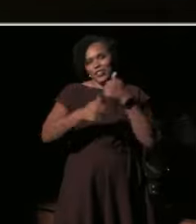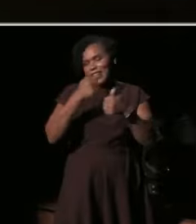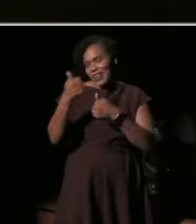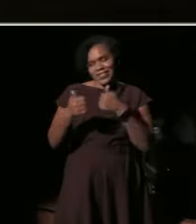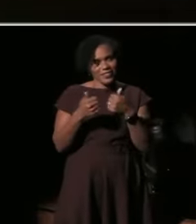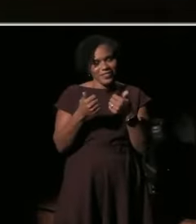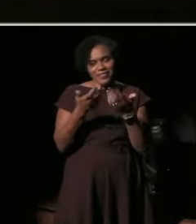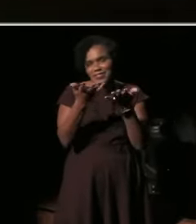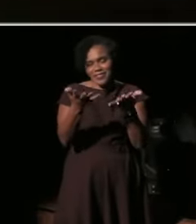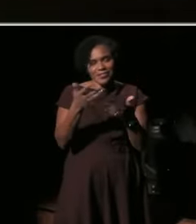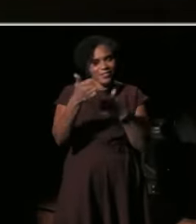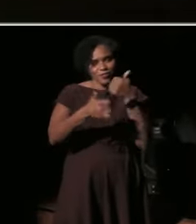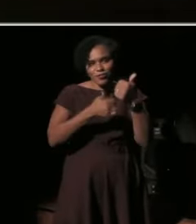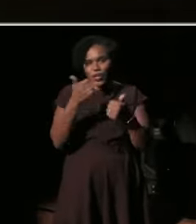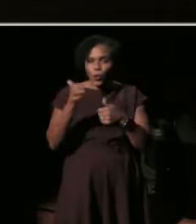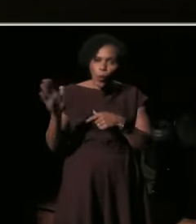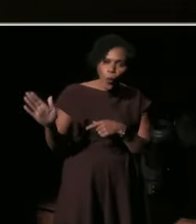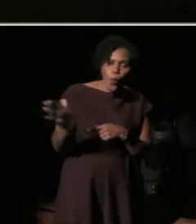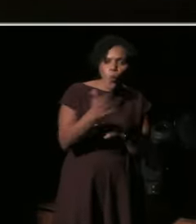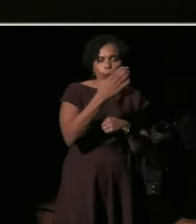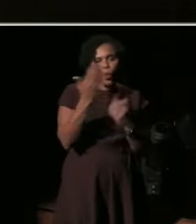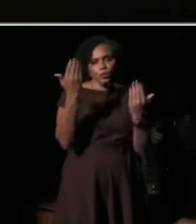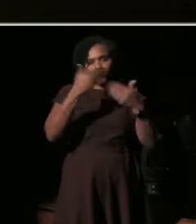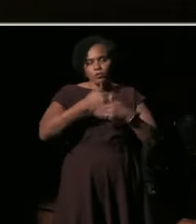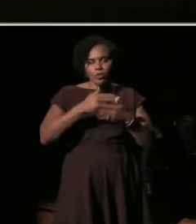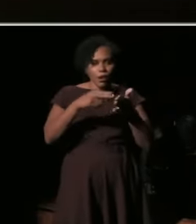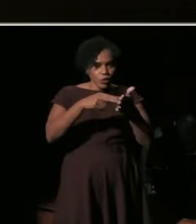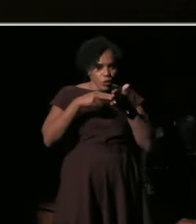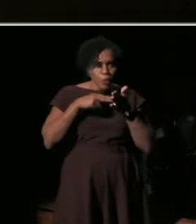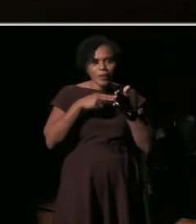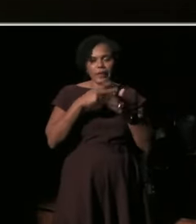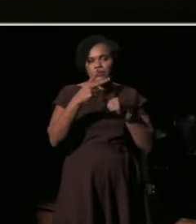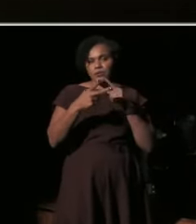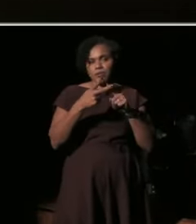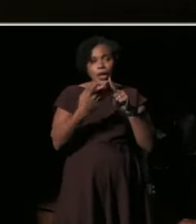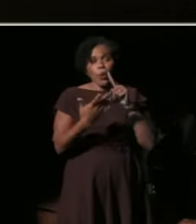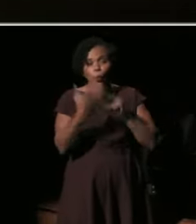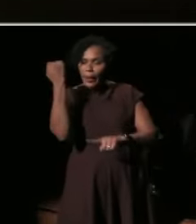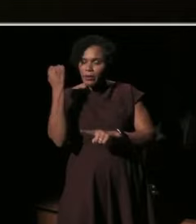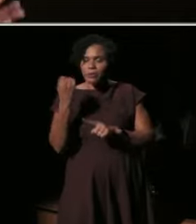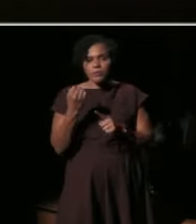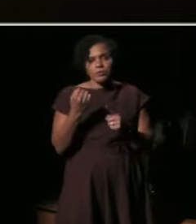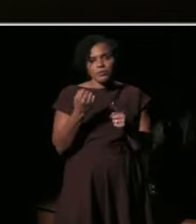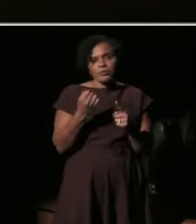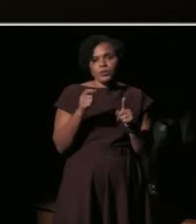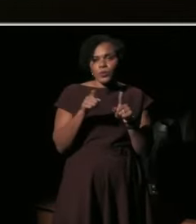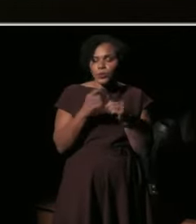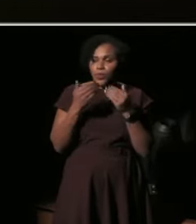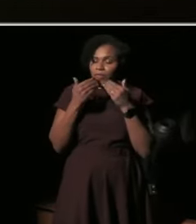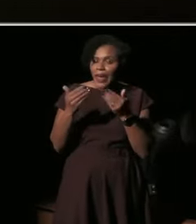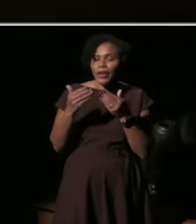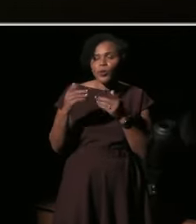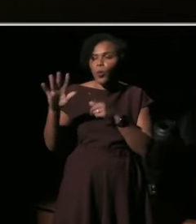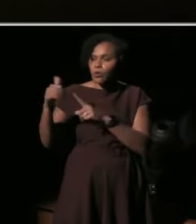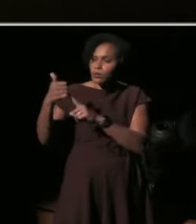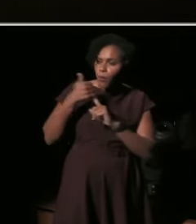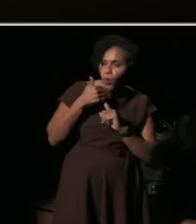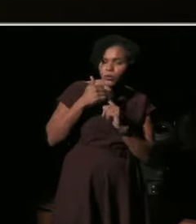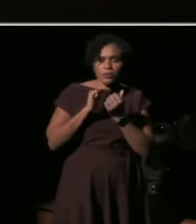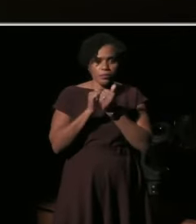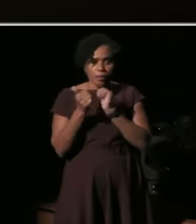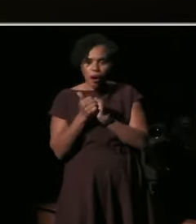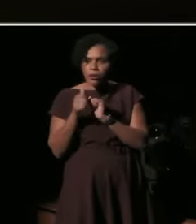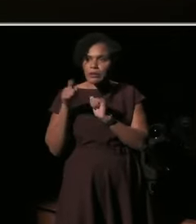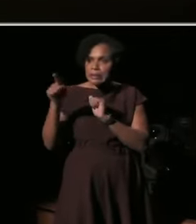Congratulations. Congratulations to all of tonight's nominees and recipients. Thanks to our sponsors and partners whose support